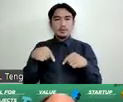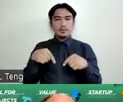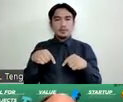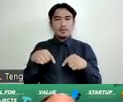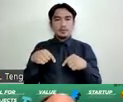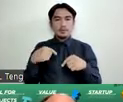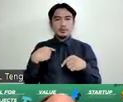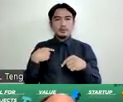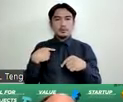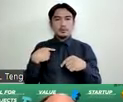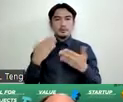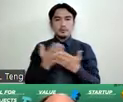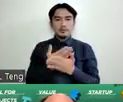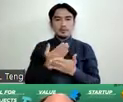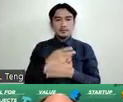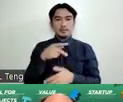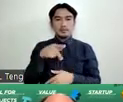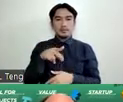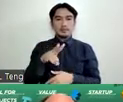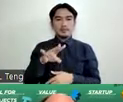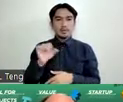of TBIs for this year.